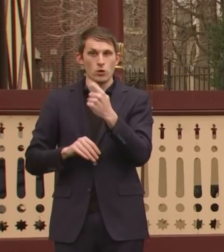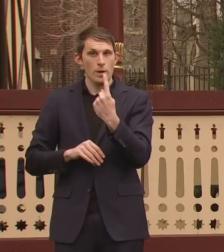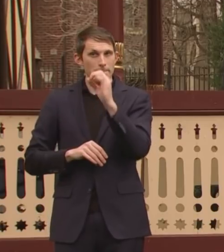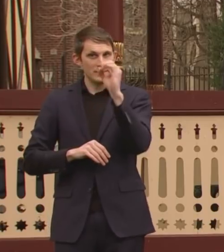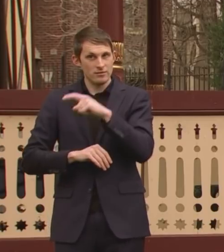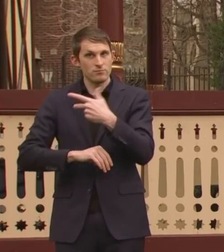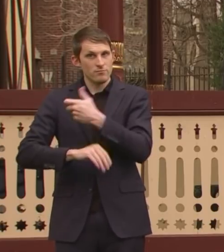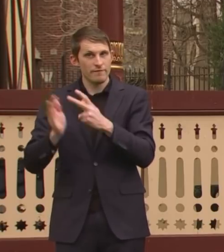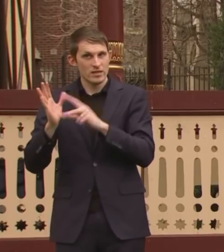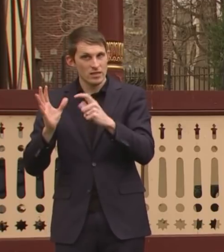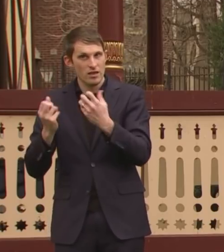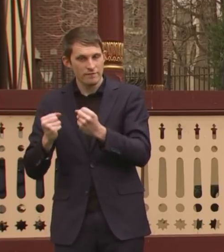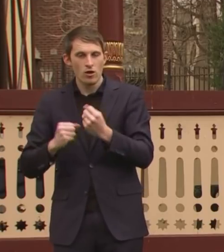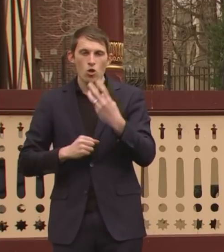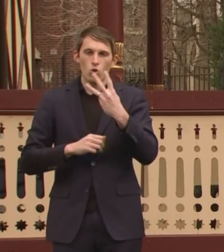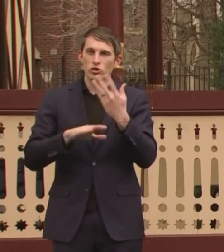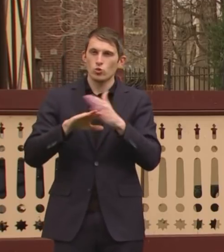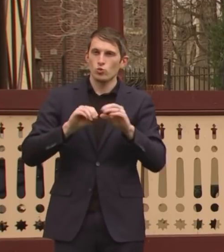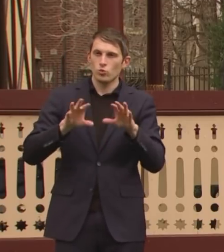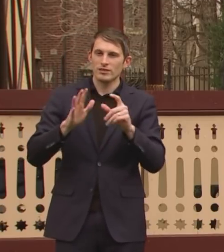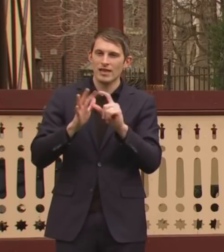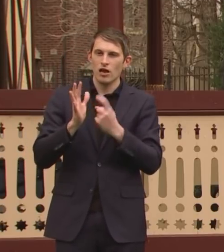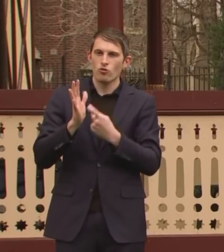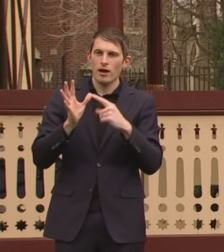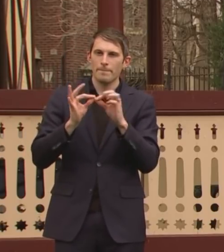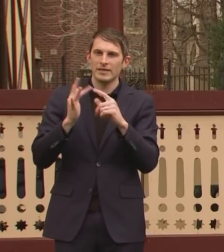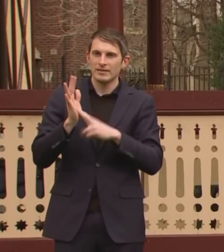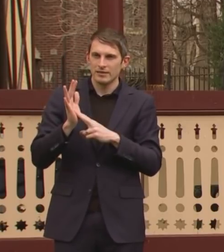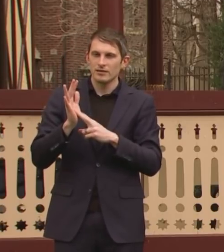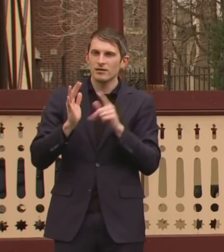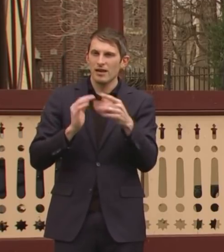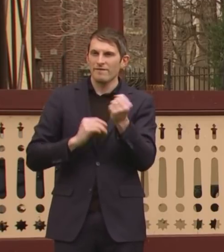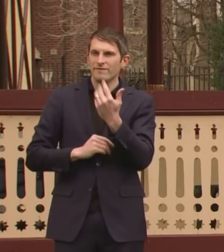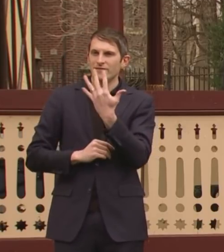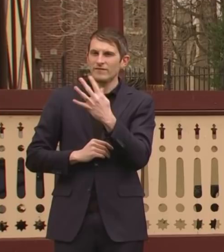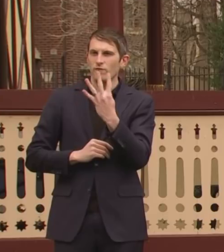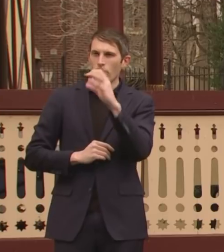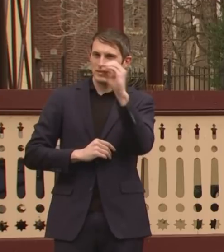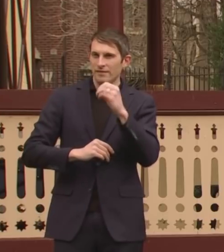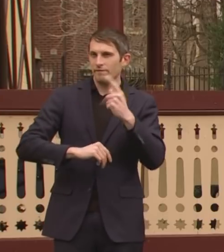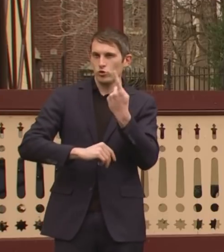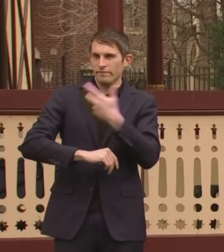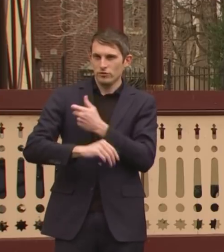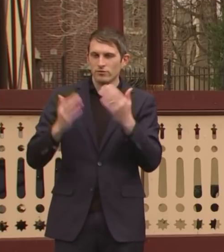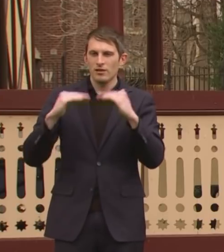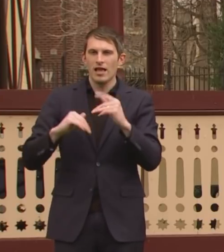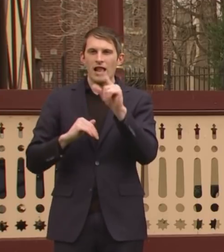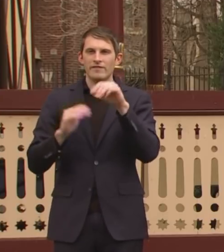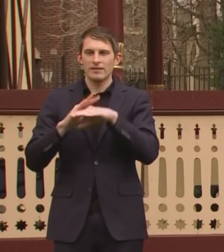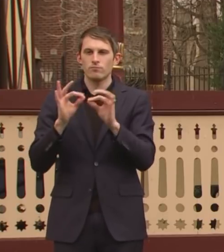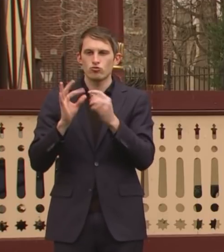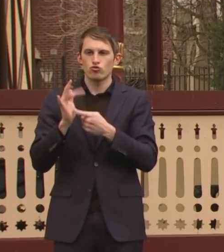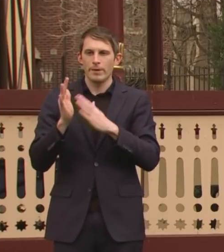61.4%. 13 cases in Darebin at 54%. 11 cases in Brimbank